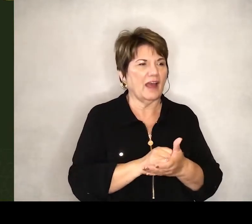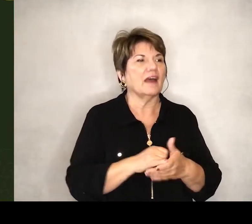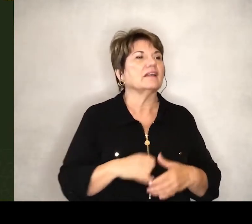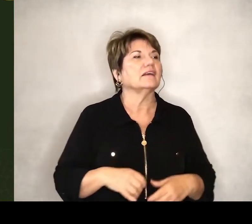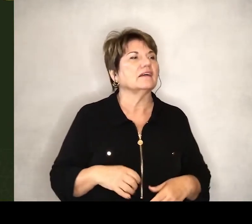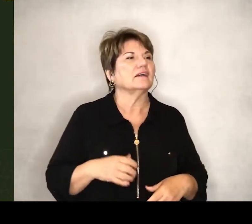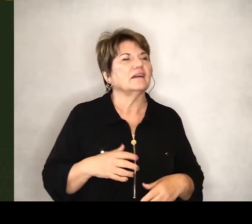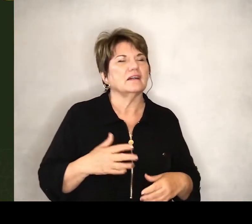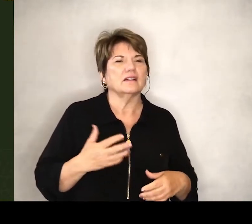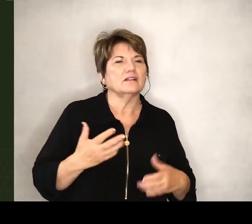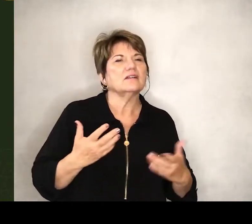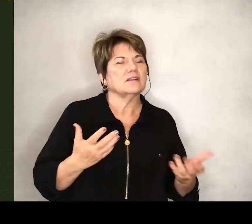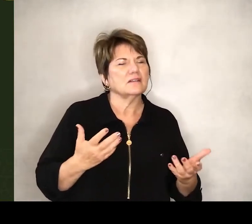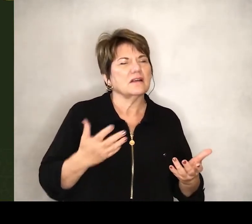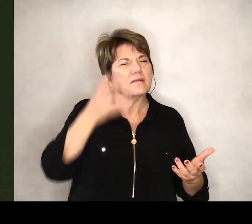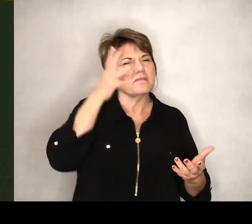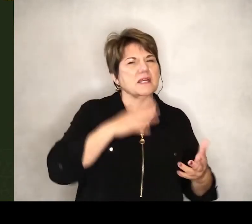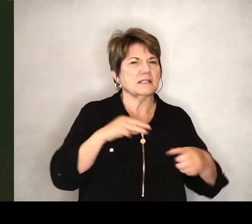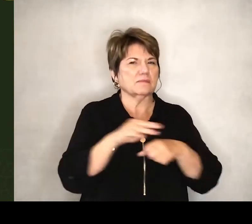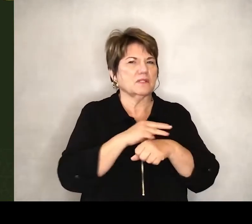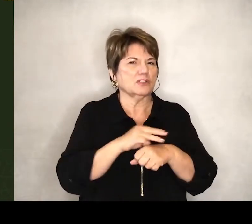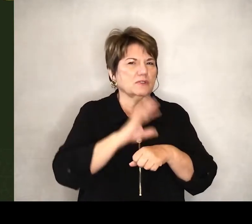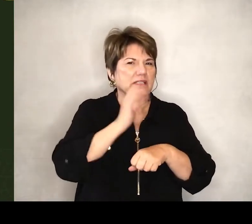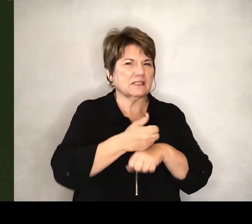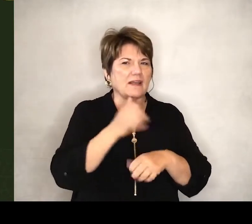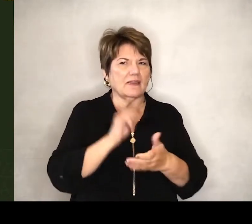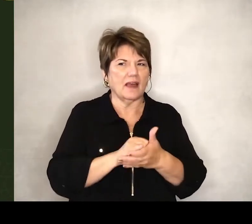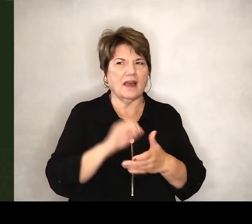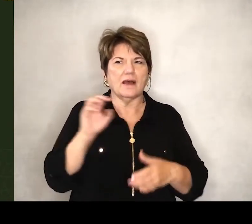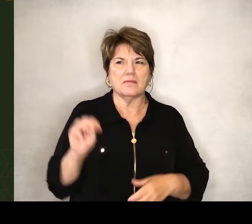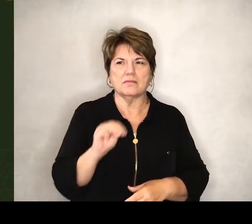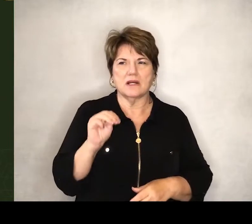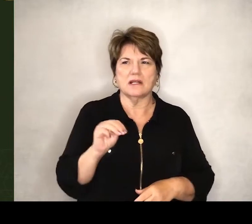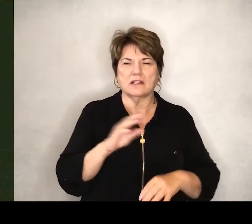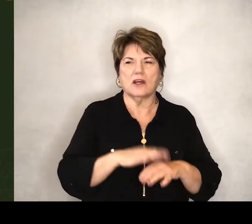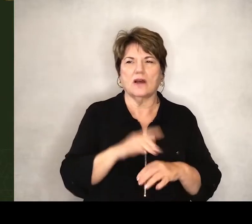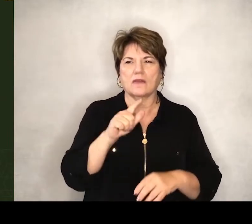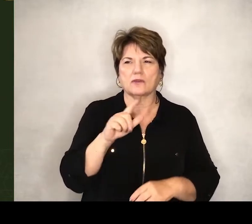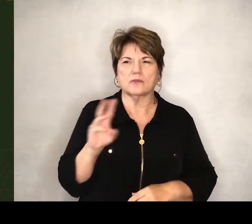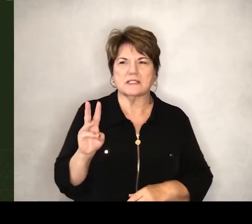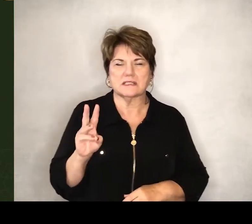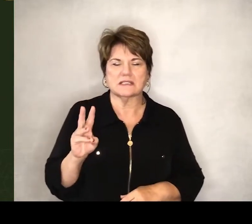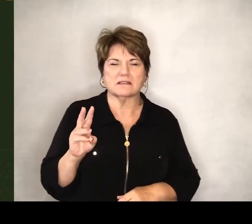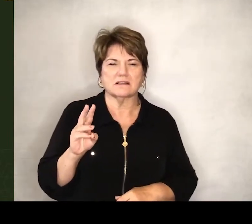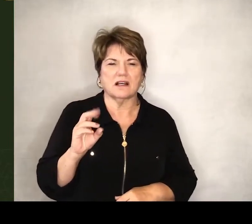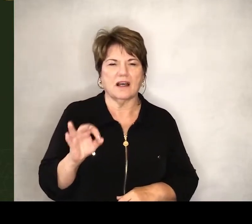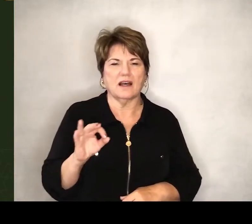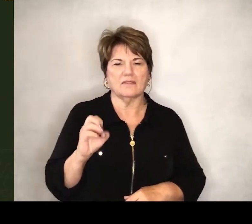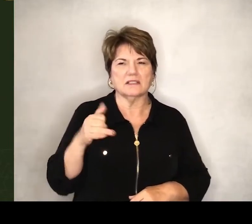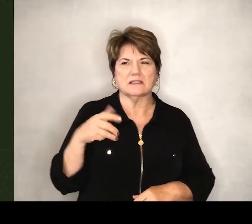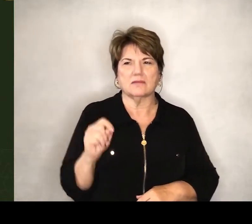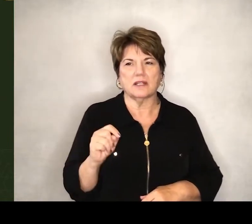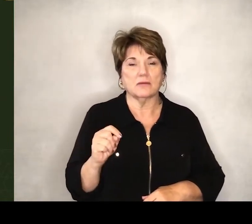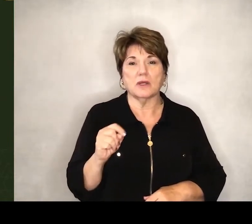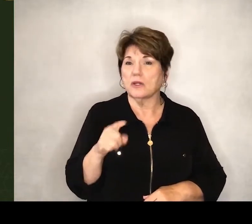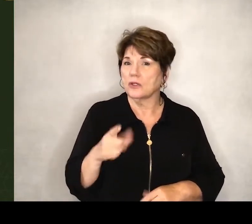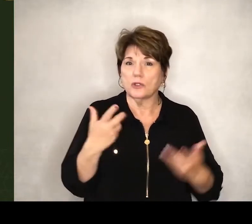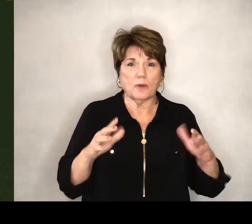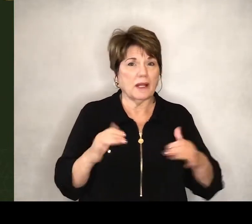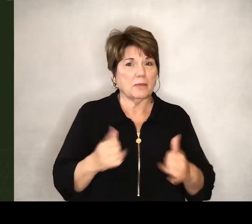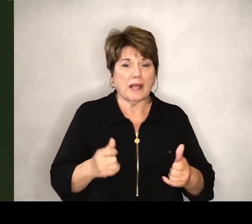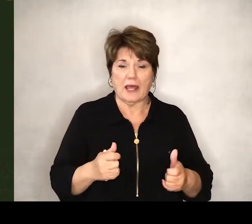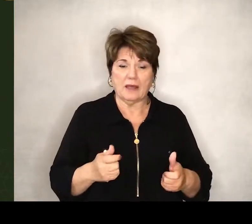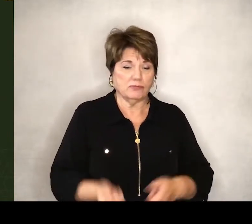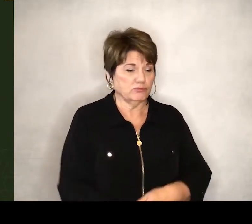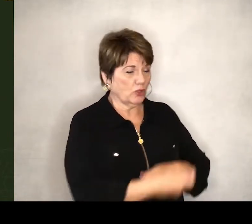about that any longer. But men's ministry, that is on Monday, this 26th of September. And if you don't want to play golf,